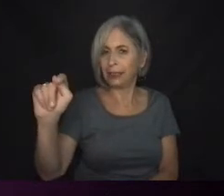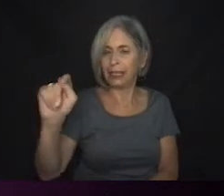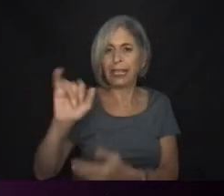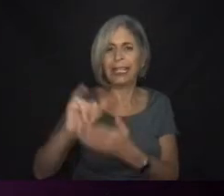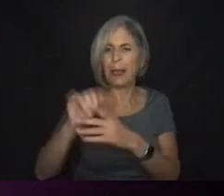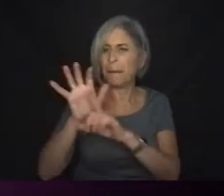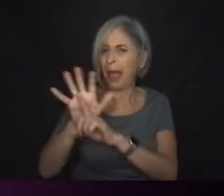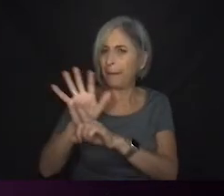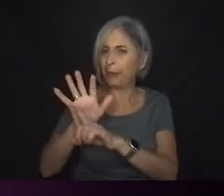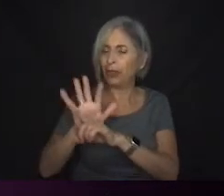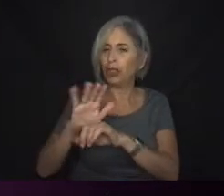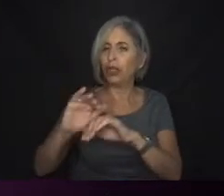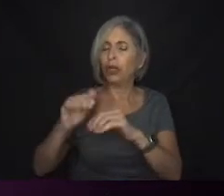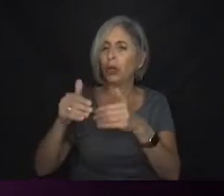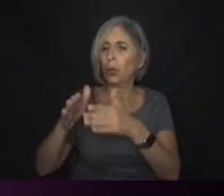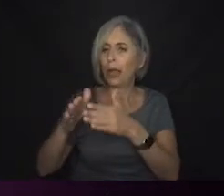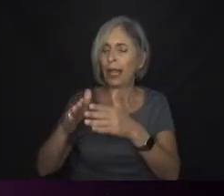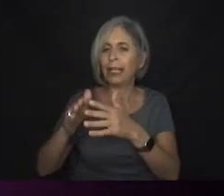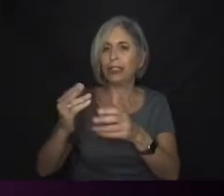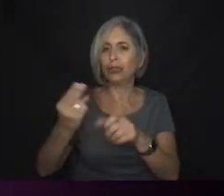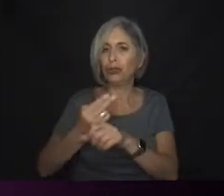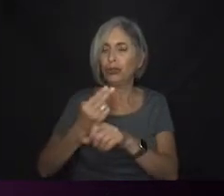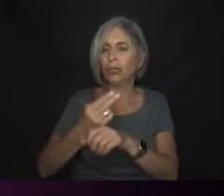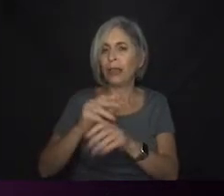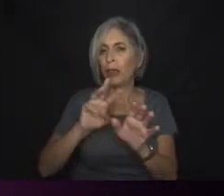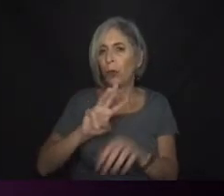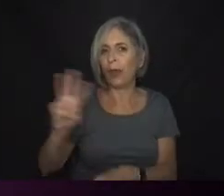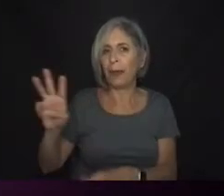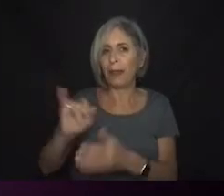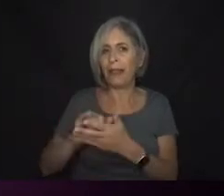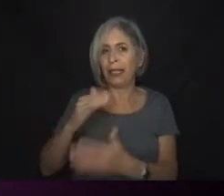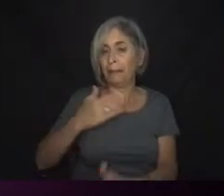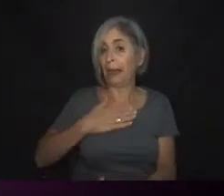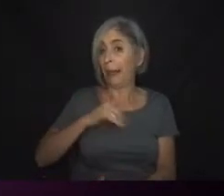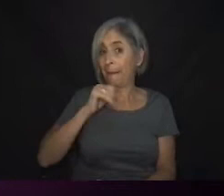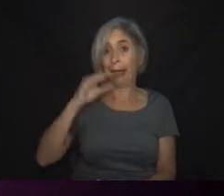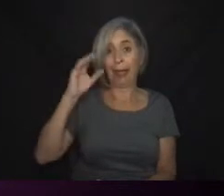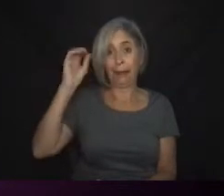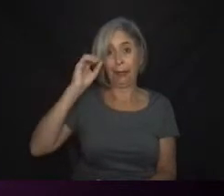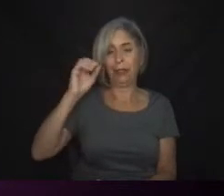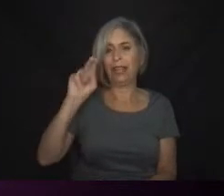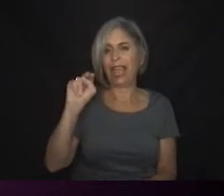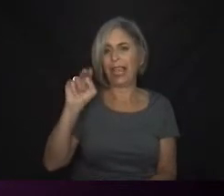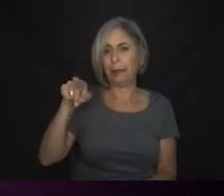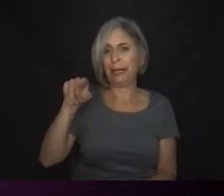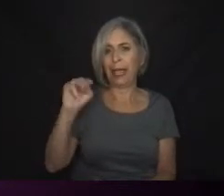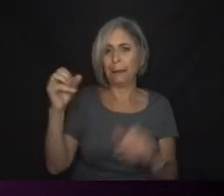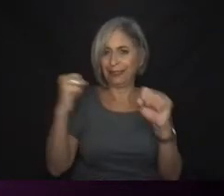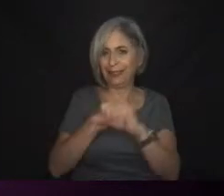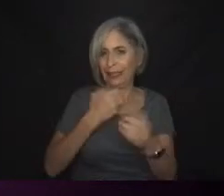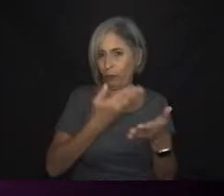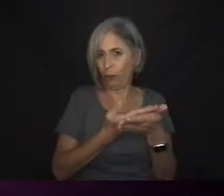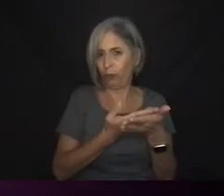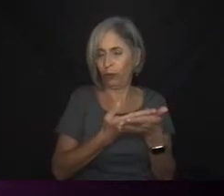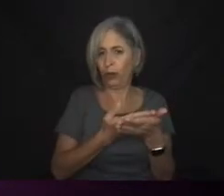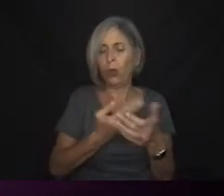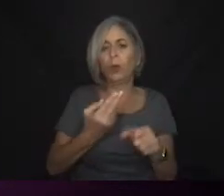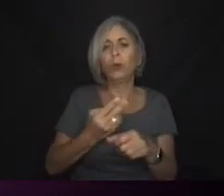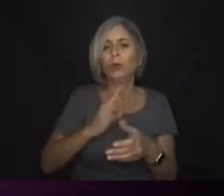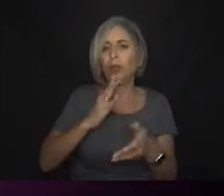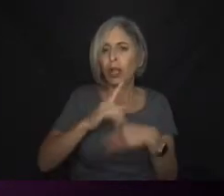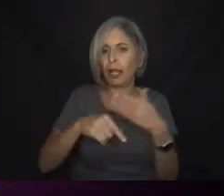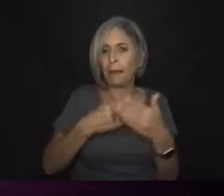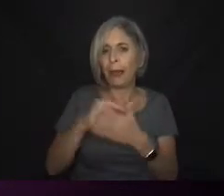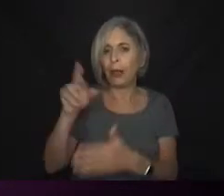web. That is not my opinion. That is NPM statistics. And so we will talk about and use React